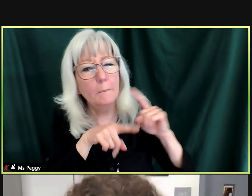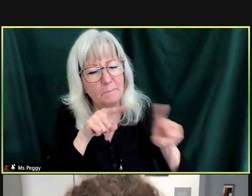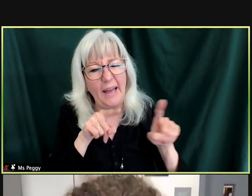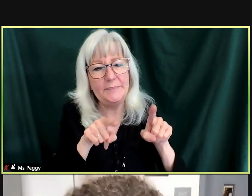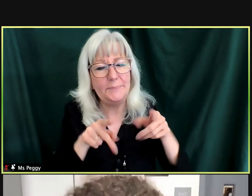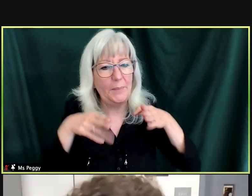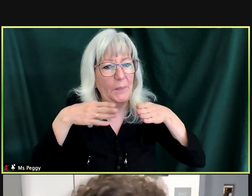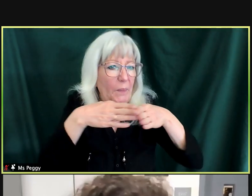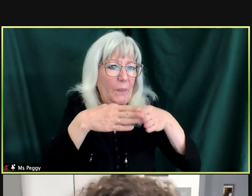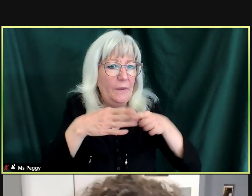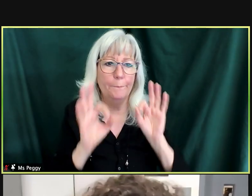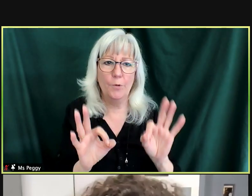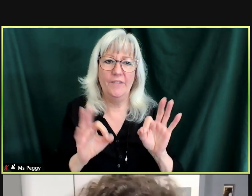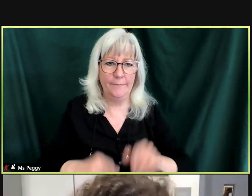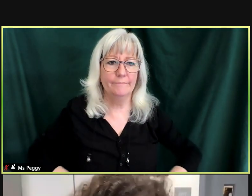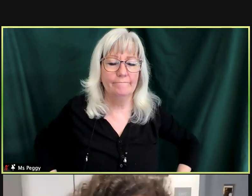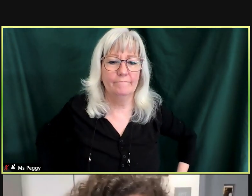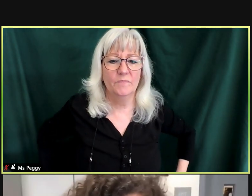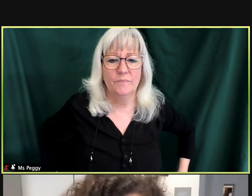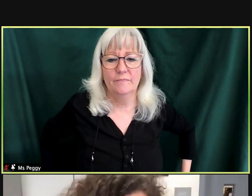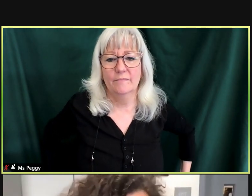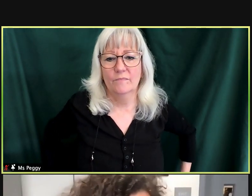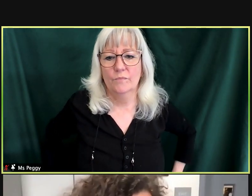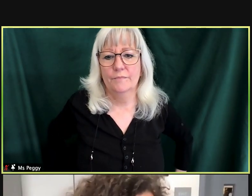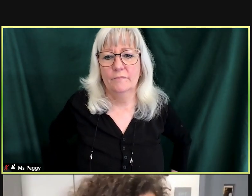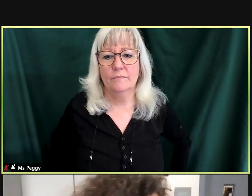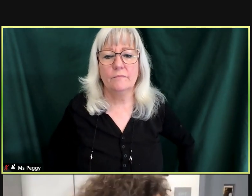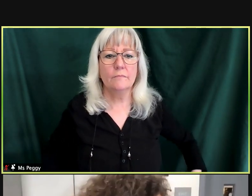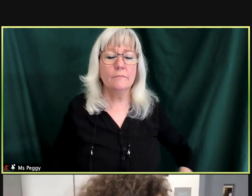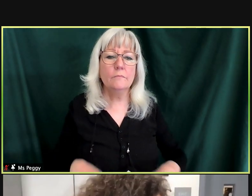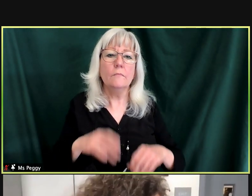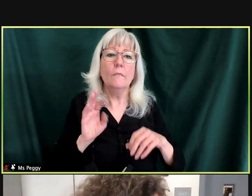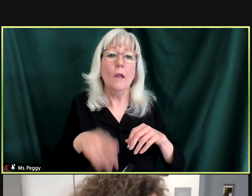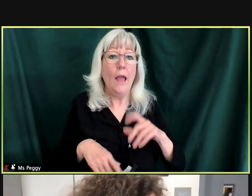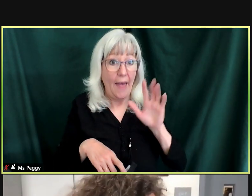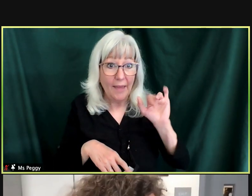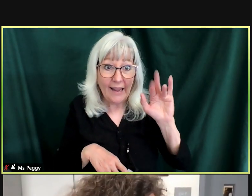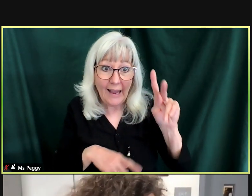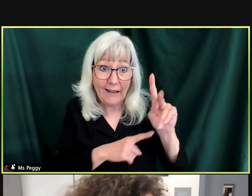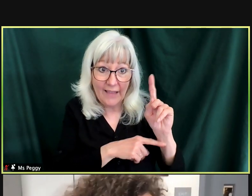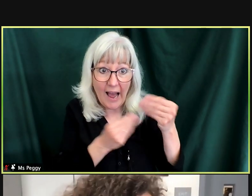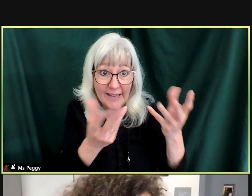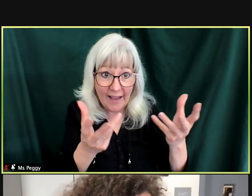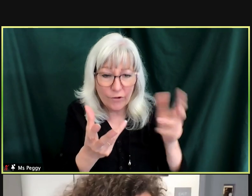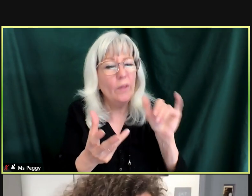Yeah, and it will work with the ink that I gave you.